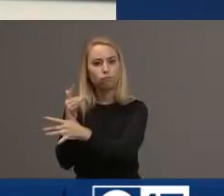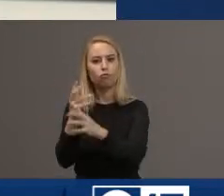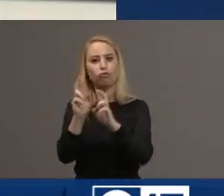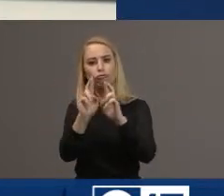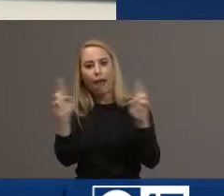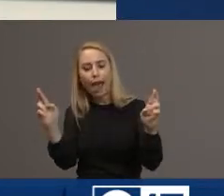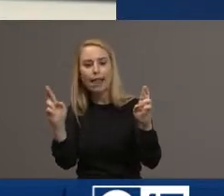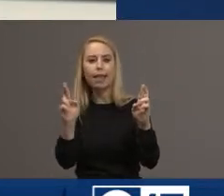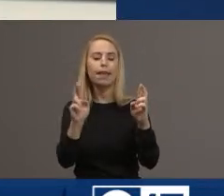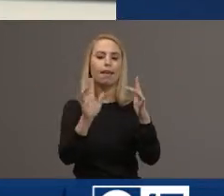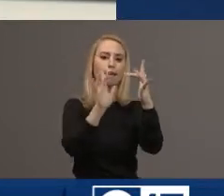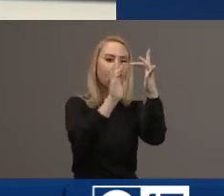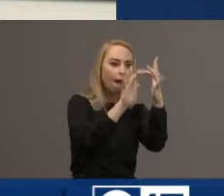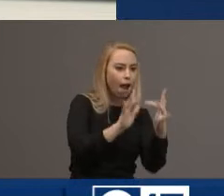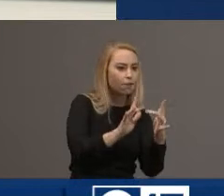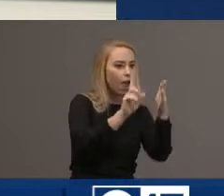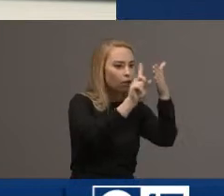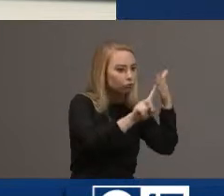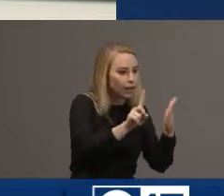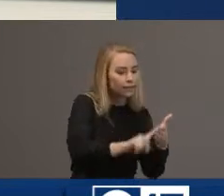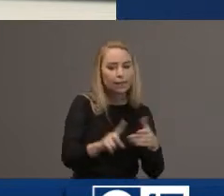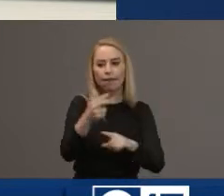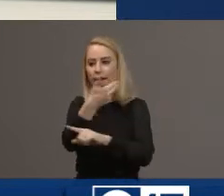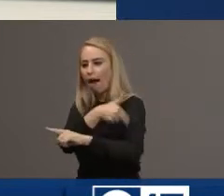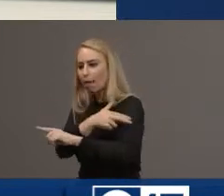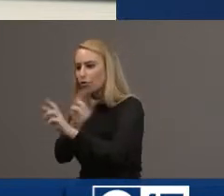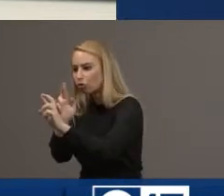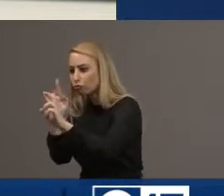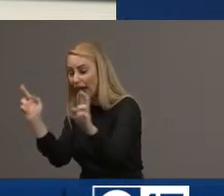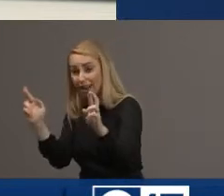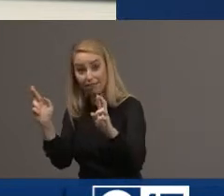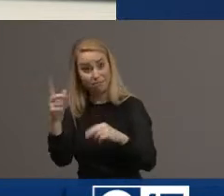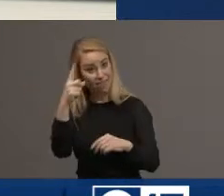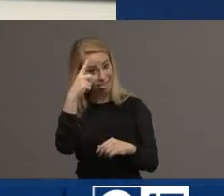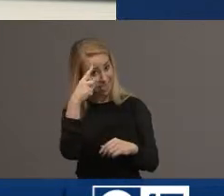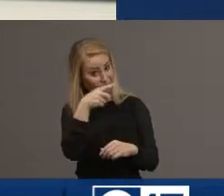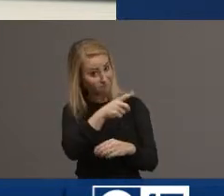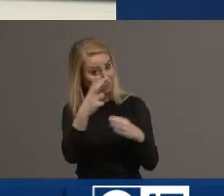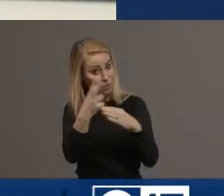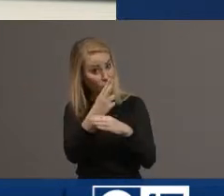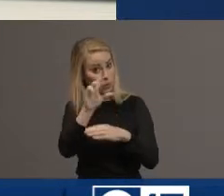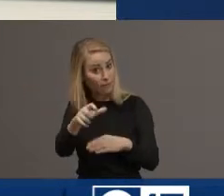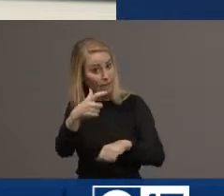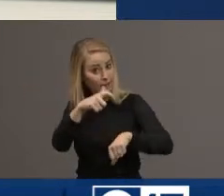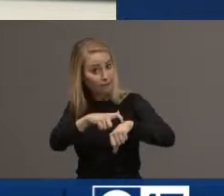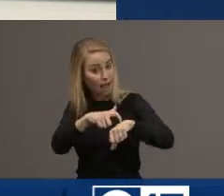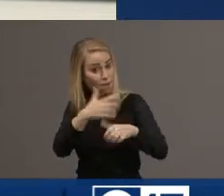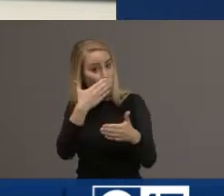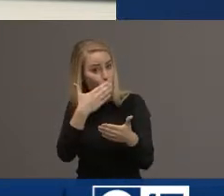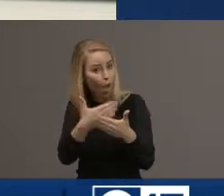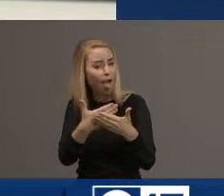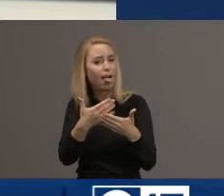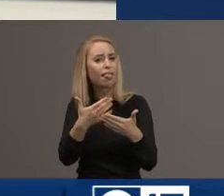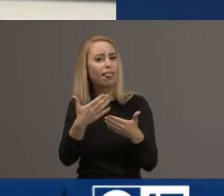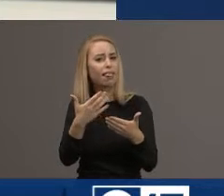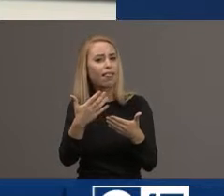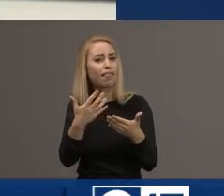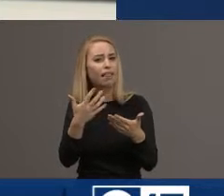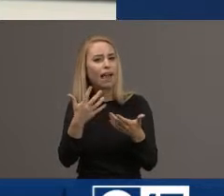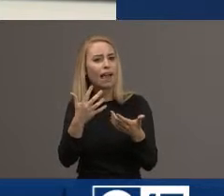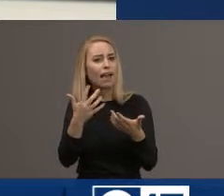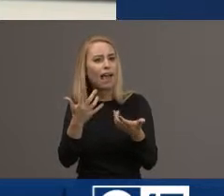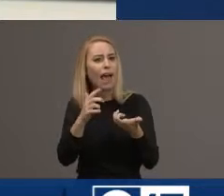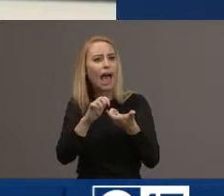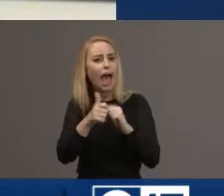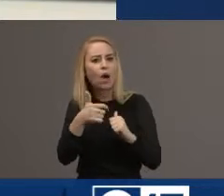sure hospitals are in a good position. Did we adequately use our time? And if so, how did we miss testing?